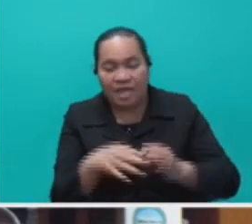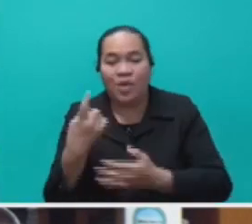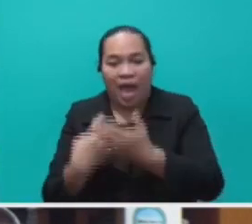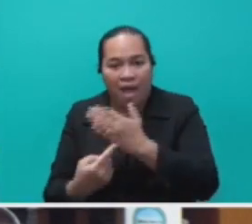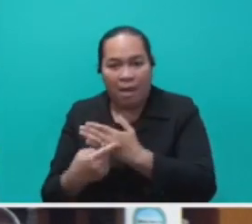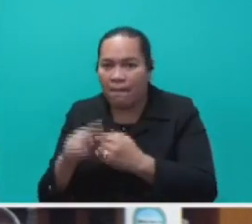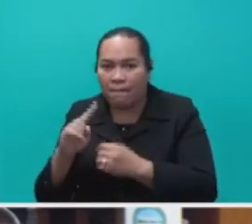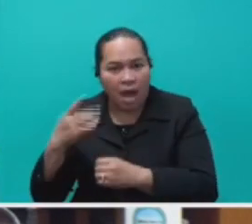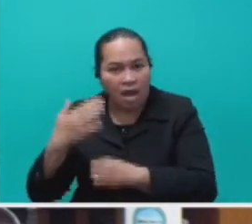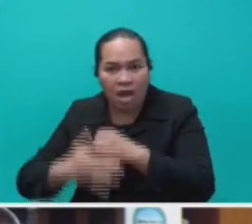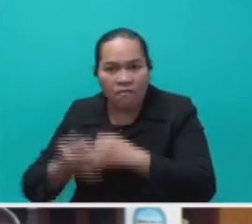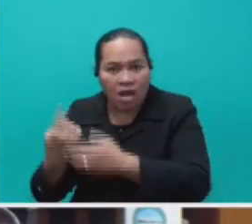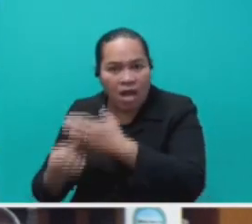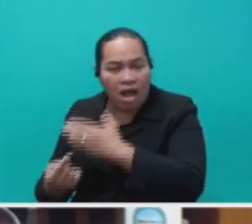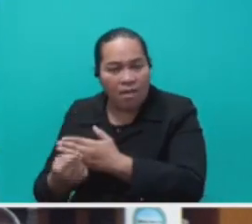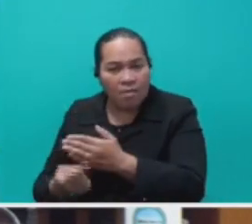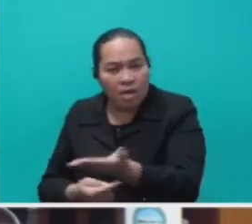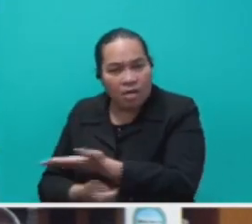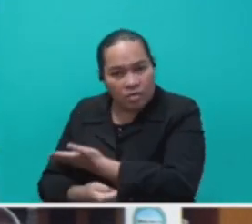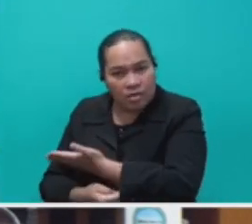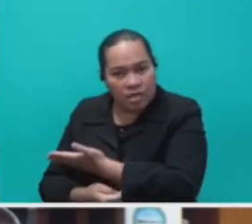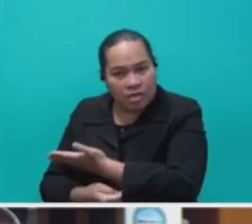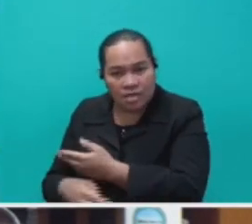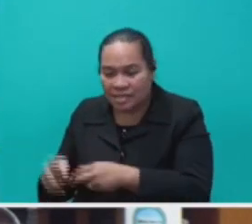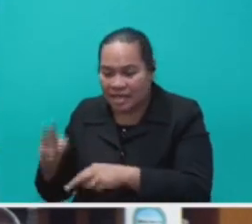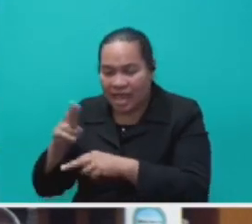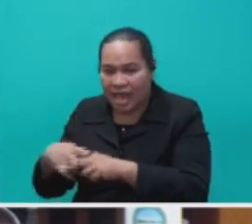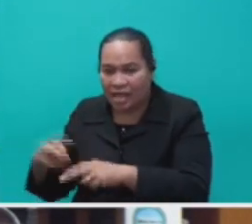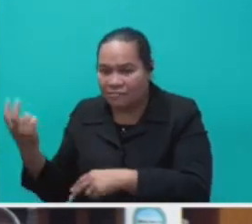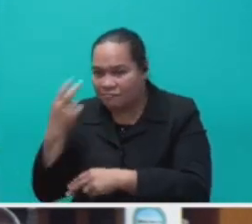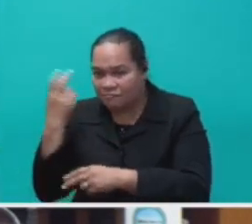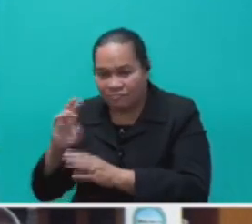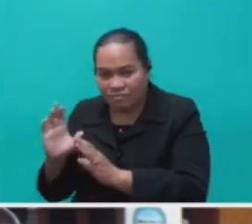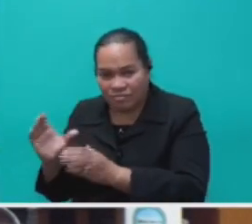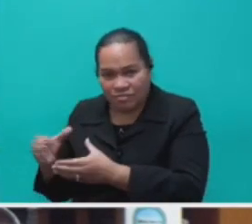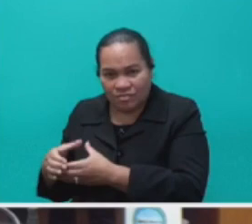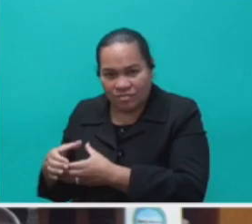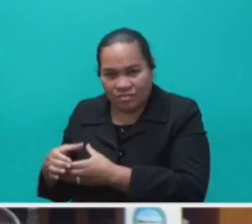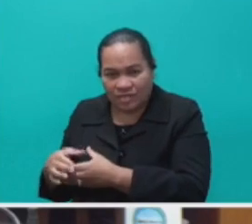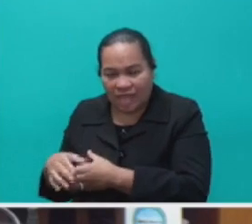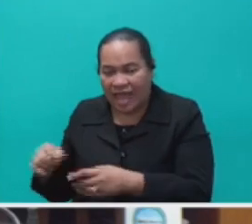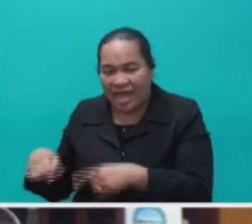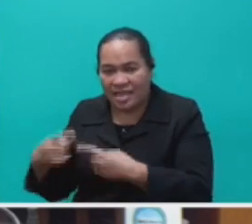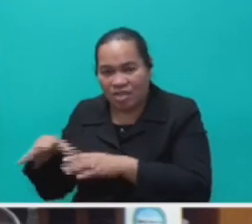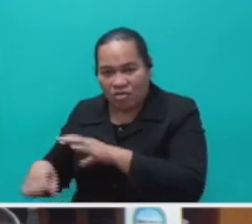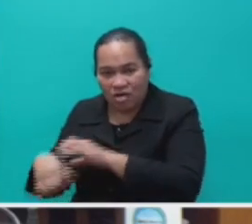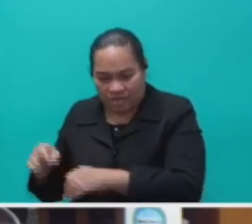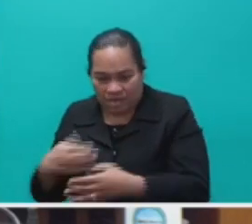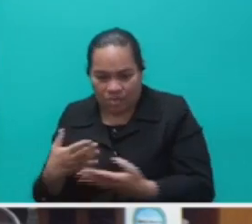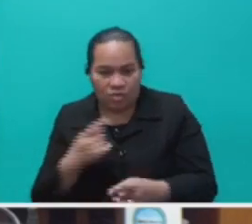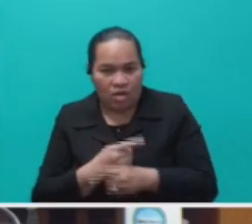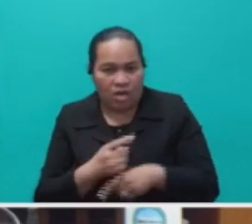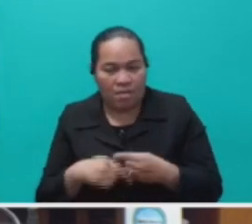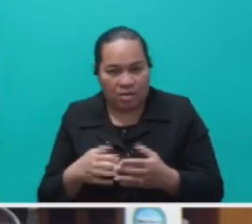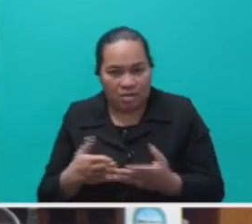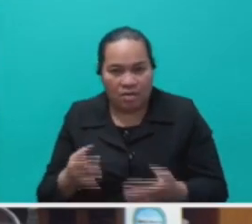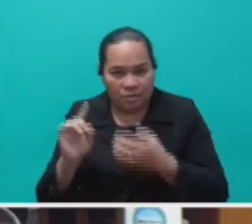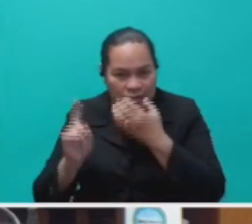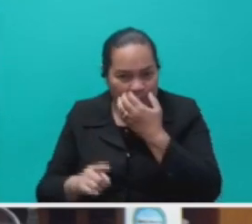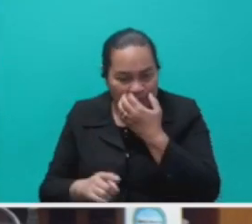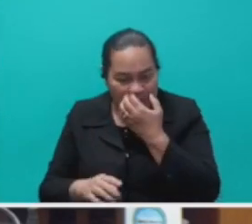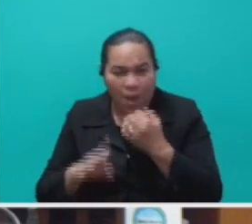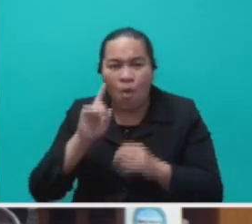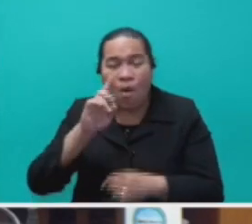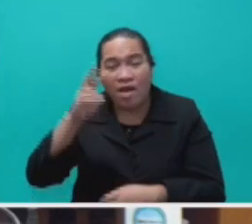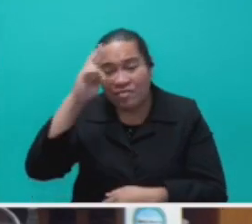didn't happen in this anti-corruption regime that we are talking about today. But one of the reasons